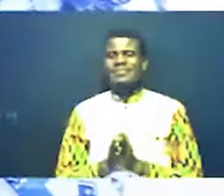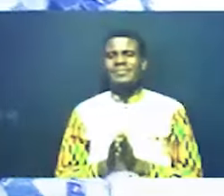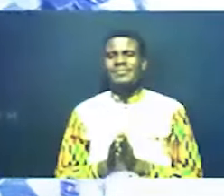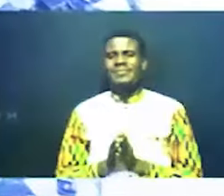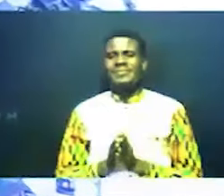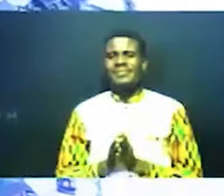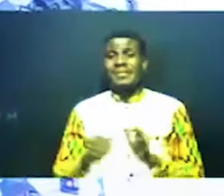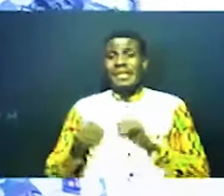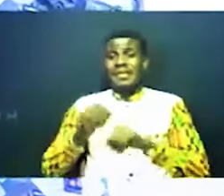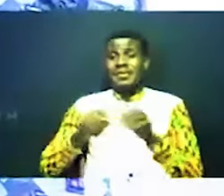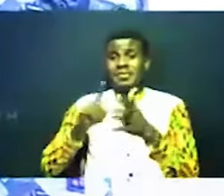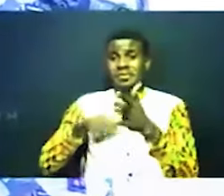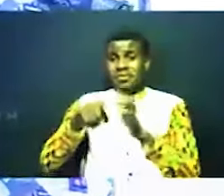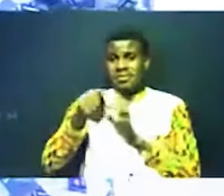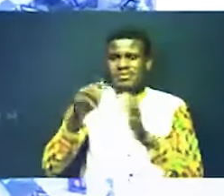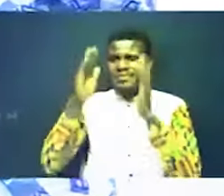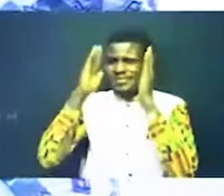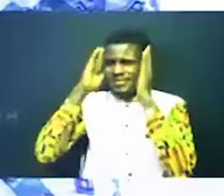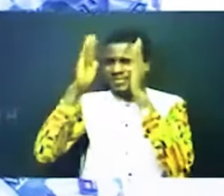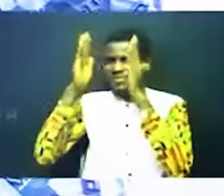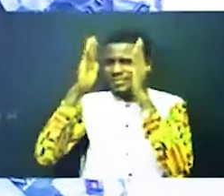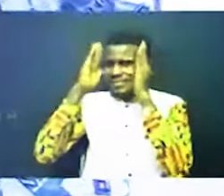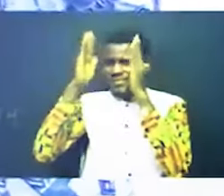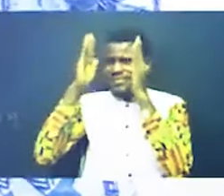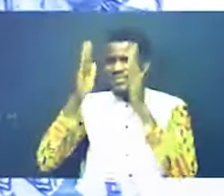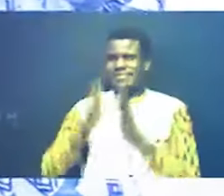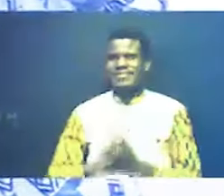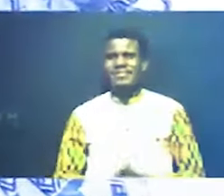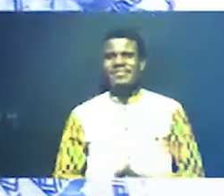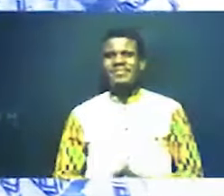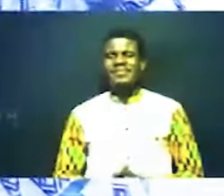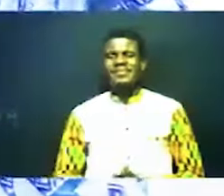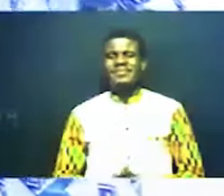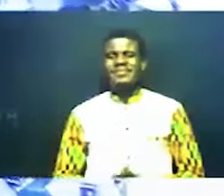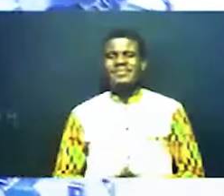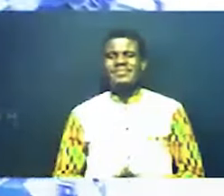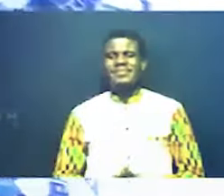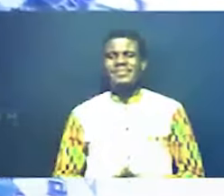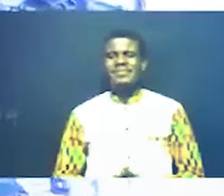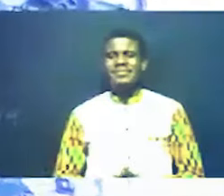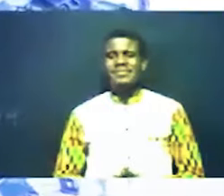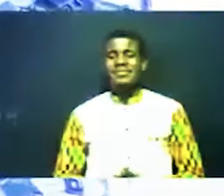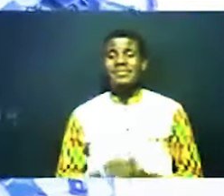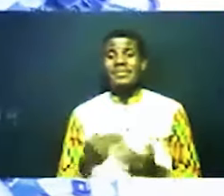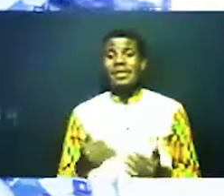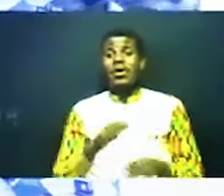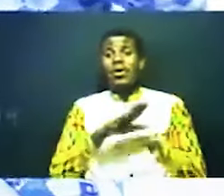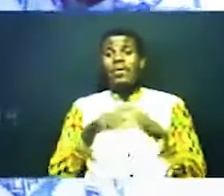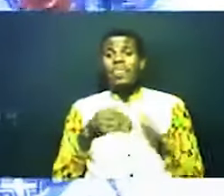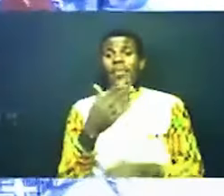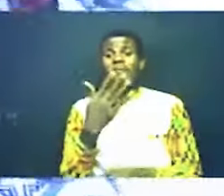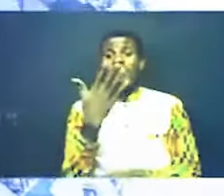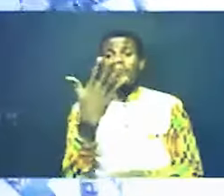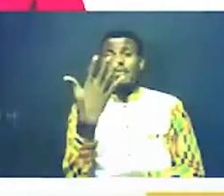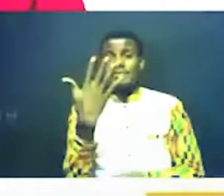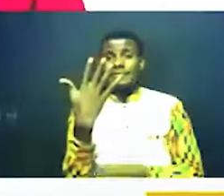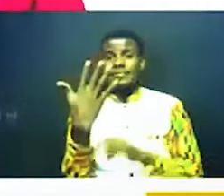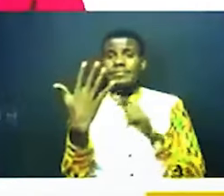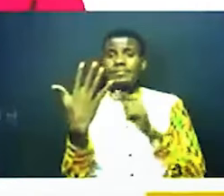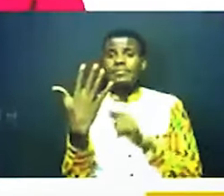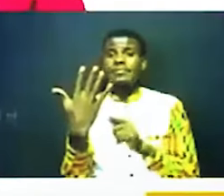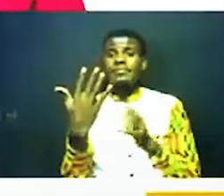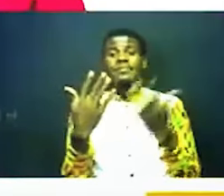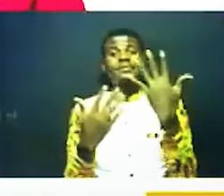It's about what you focus on. See, all the five senses we have